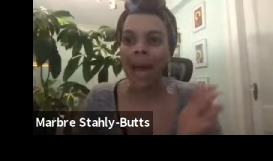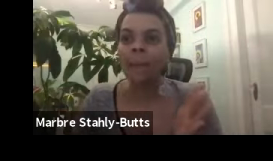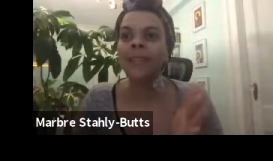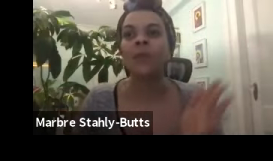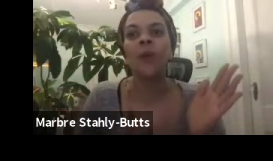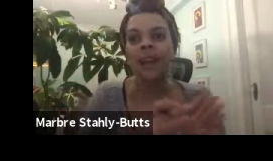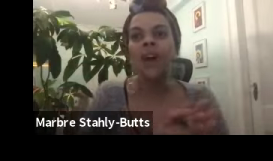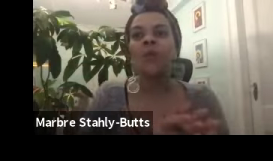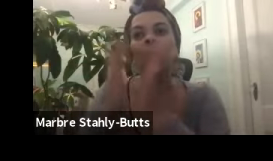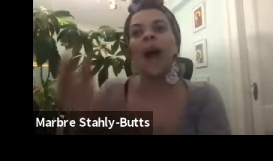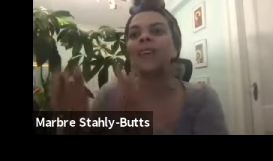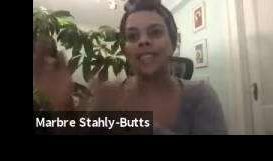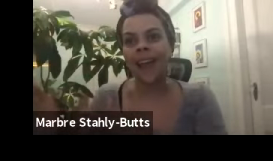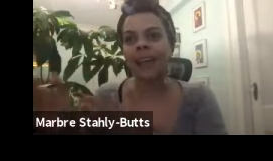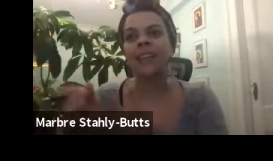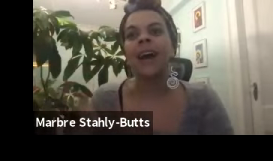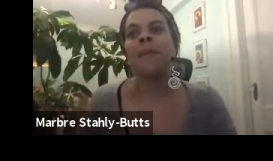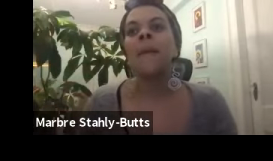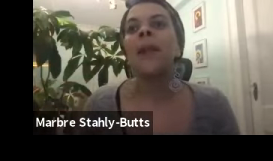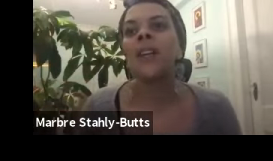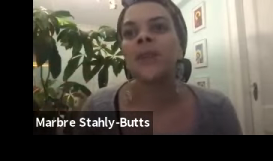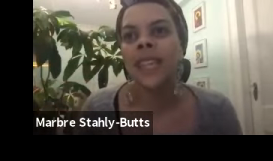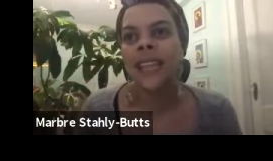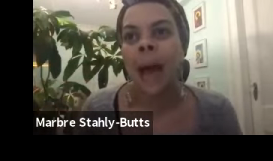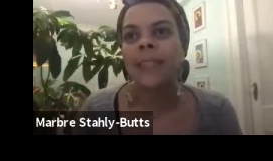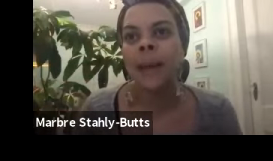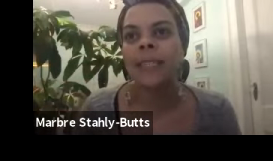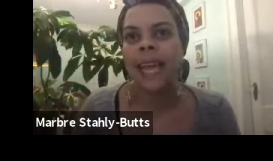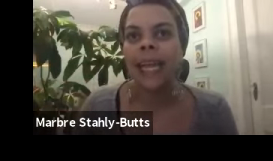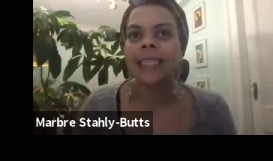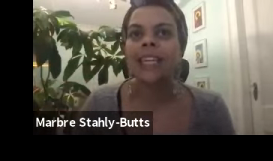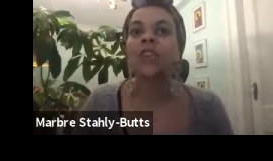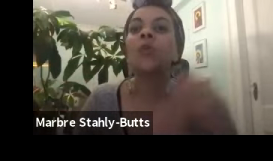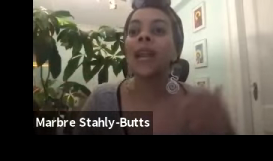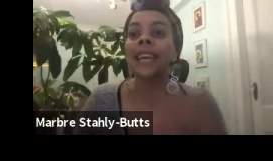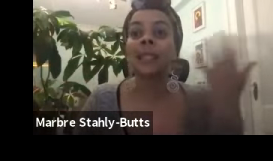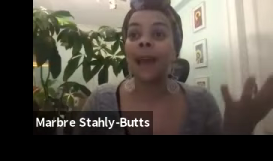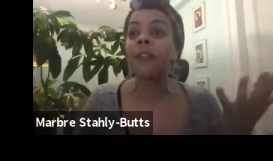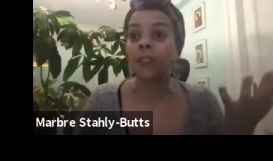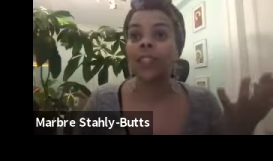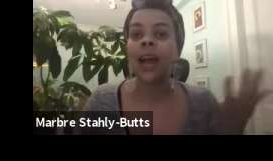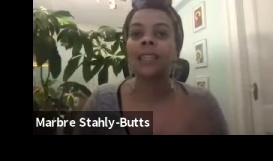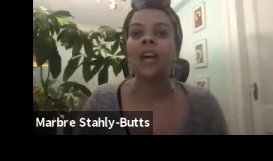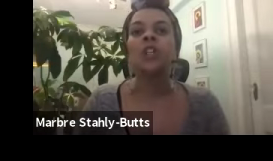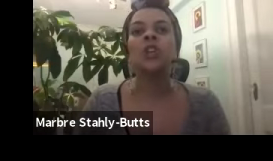both as steps that one requires the next, but also as things that happen simultaneously. And so one is expand the franchise, two